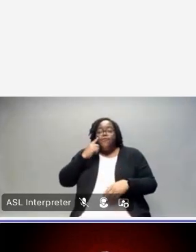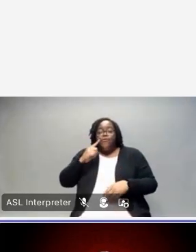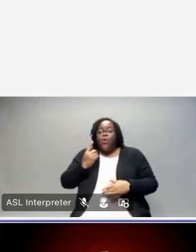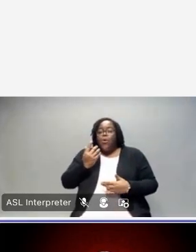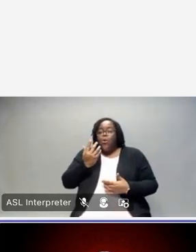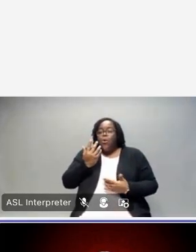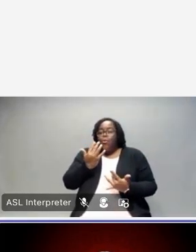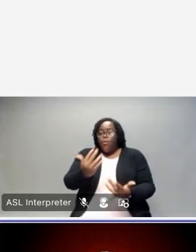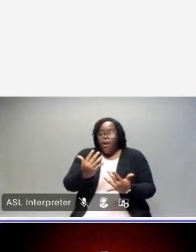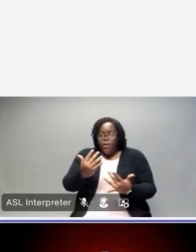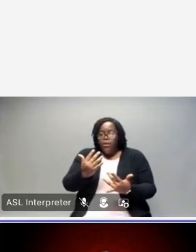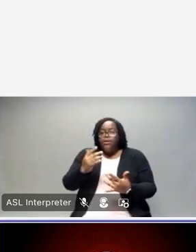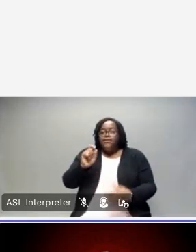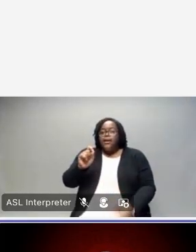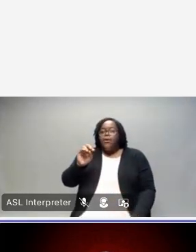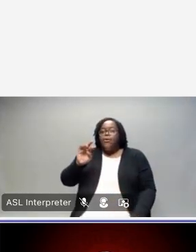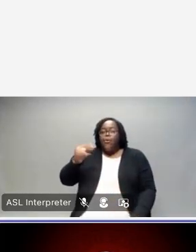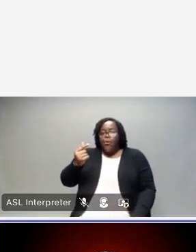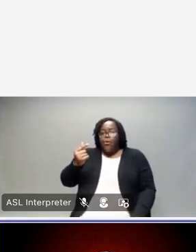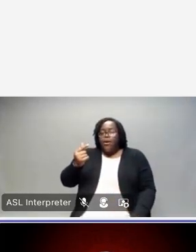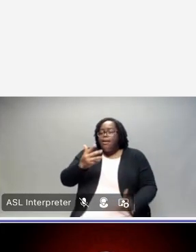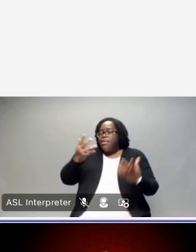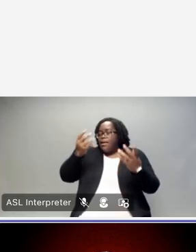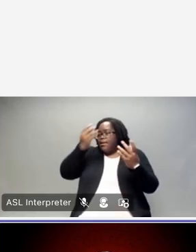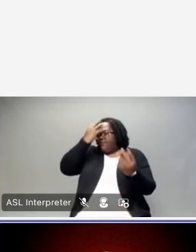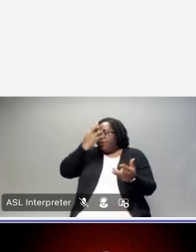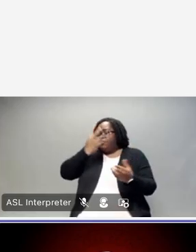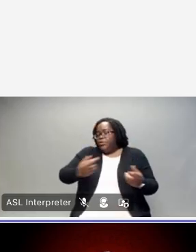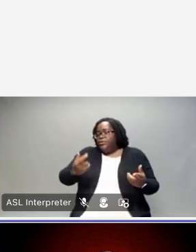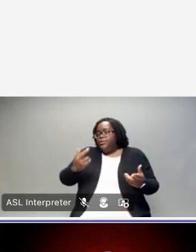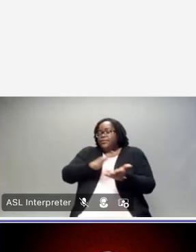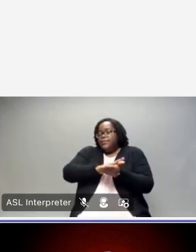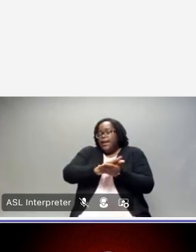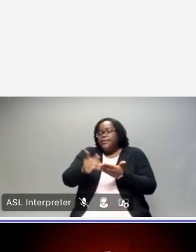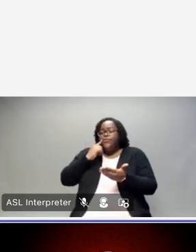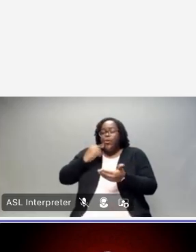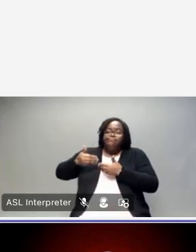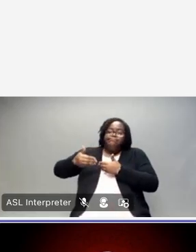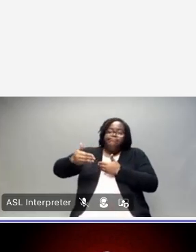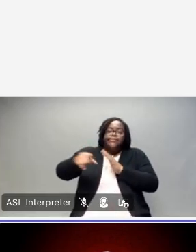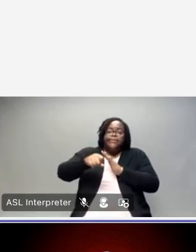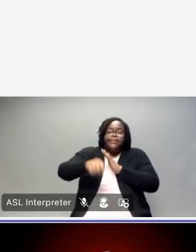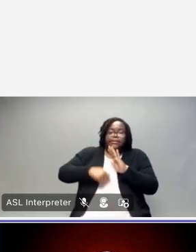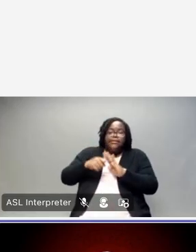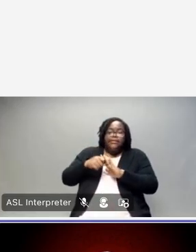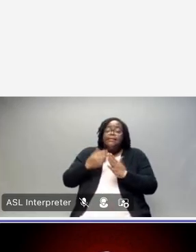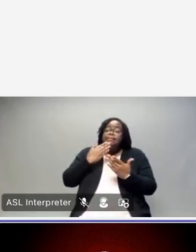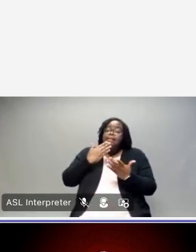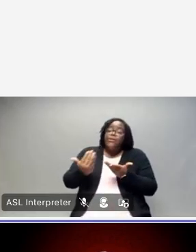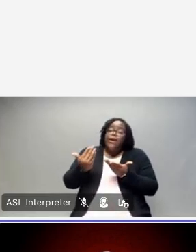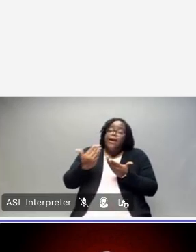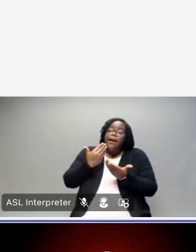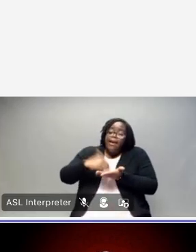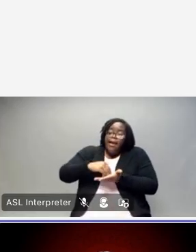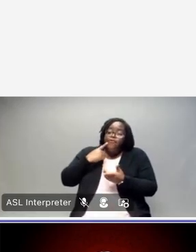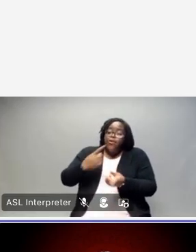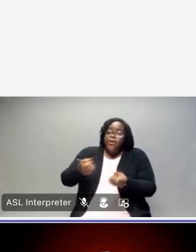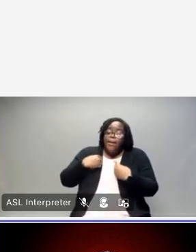readyforwildfire.org has a lot of good information for this upcoming wildfire season. Again, I'd like to appreciate everyone for attending. Thank you.